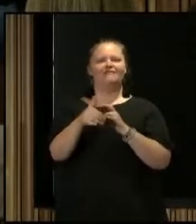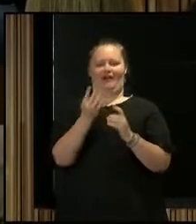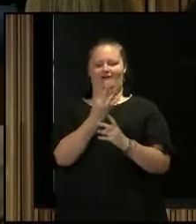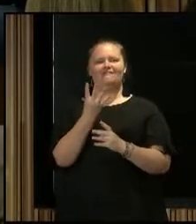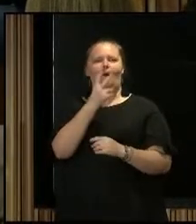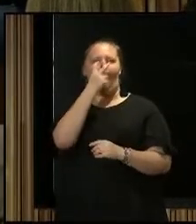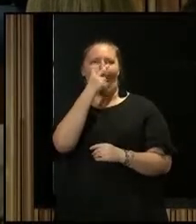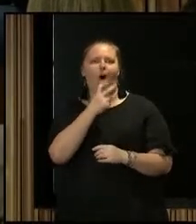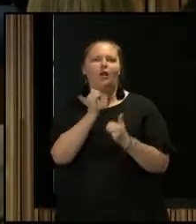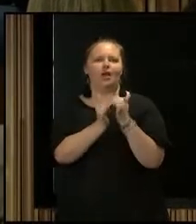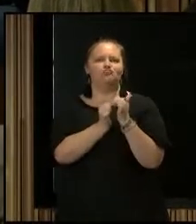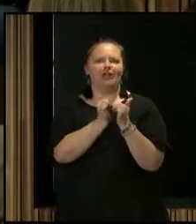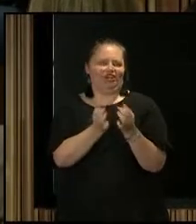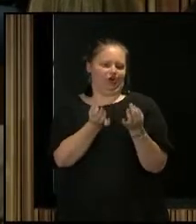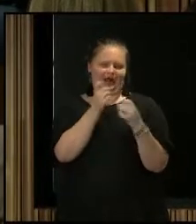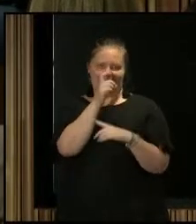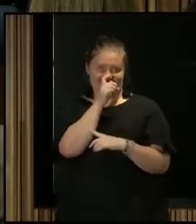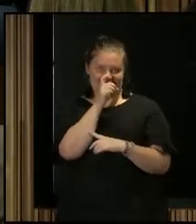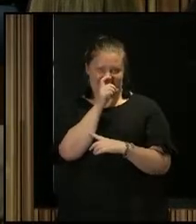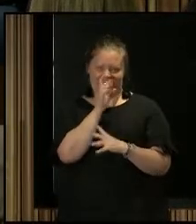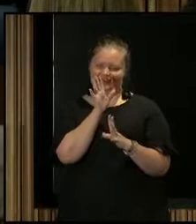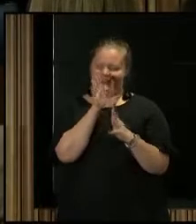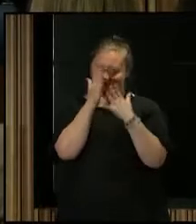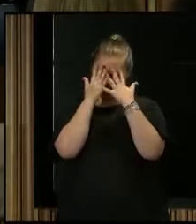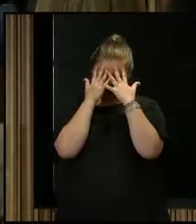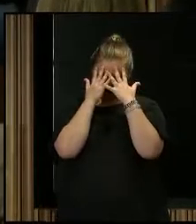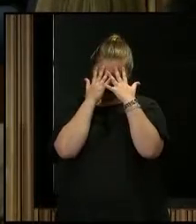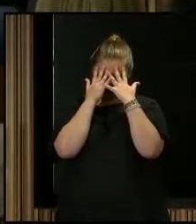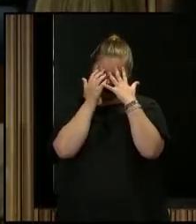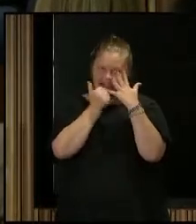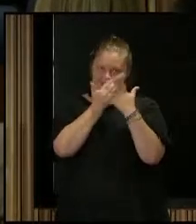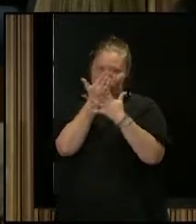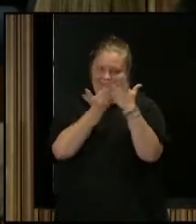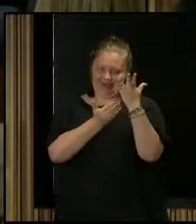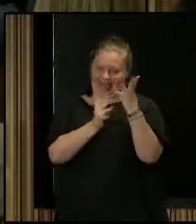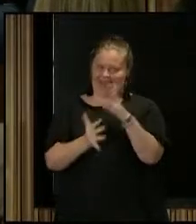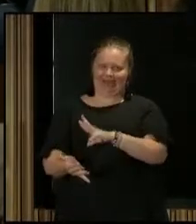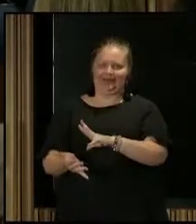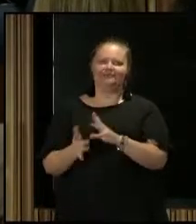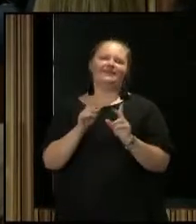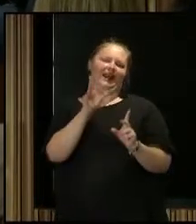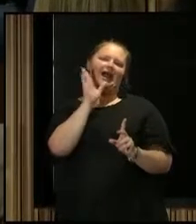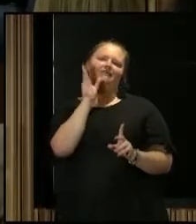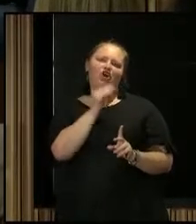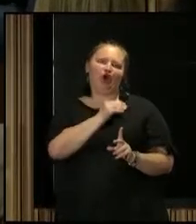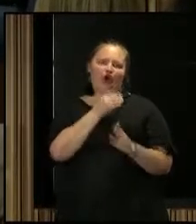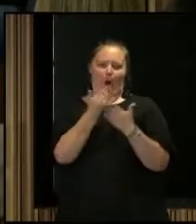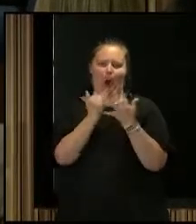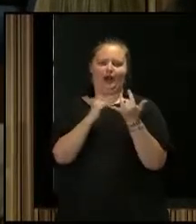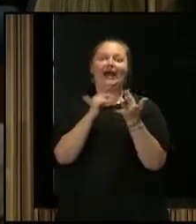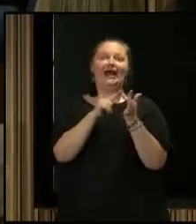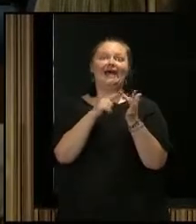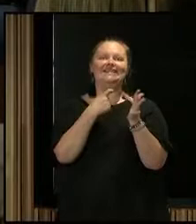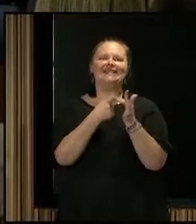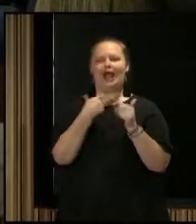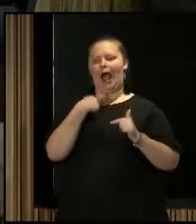brothers and no sisters. And then I was like, the jig is up. And then so that afternoon I hopped on Seek and I was like, I'm looking for a fun person